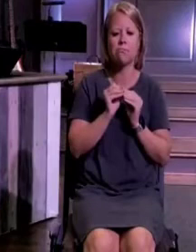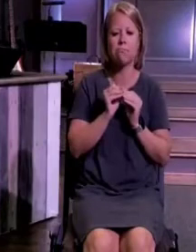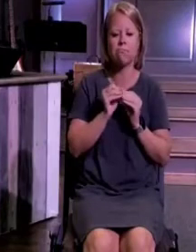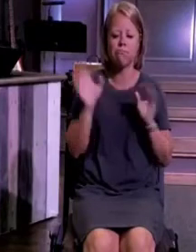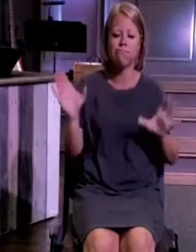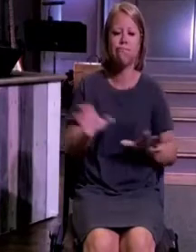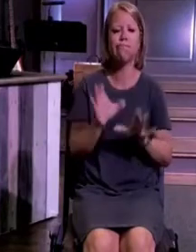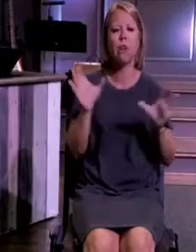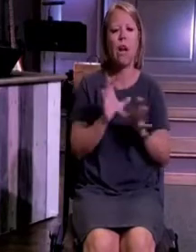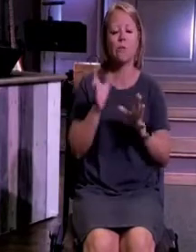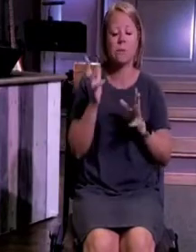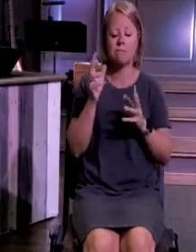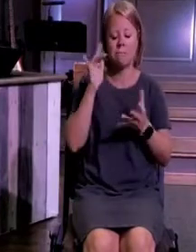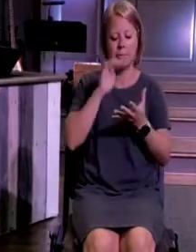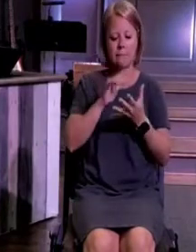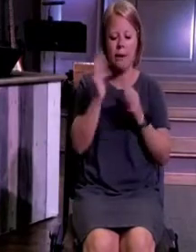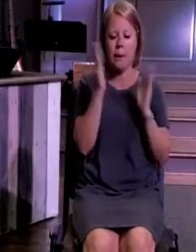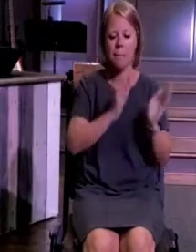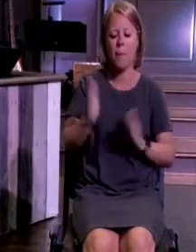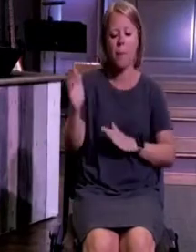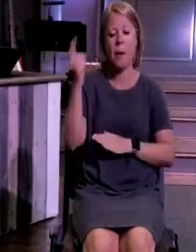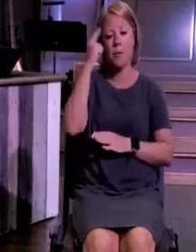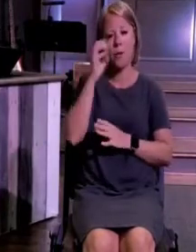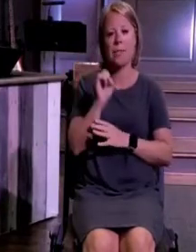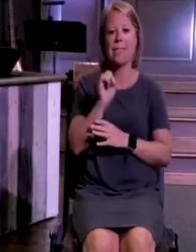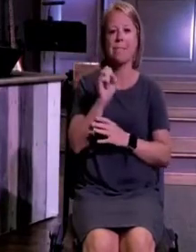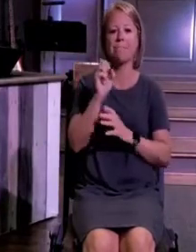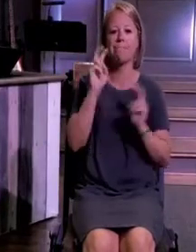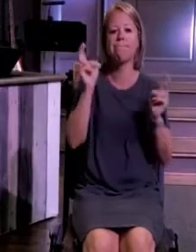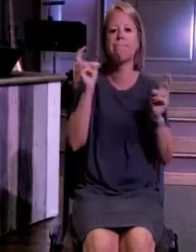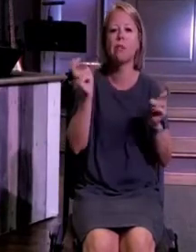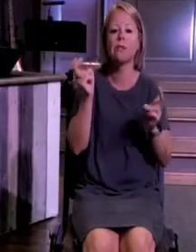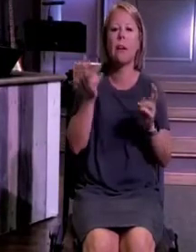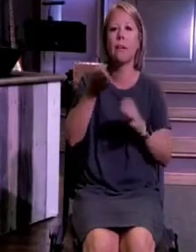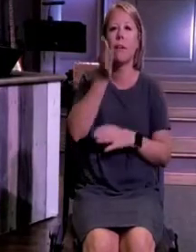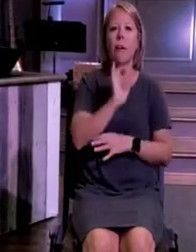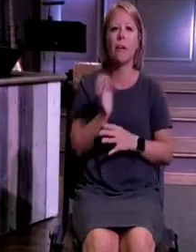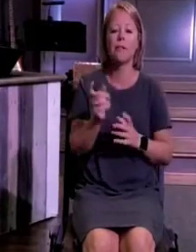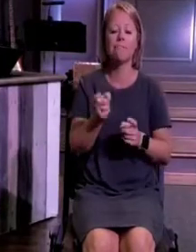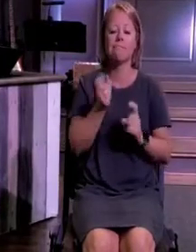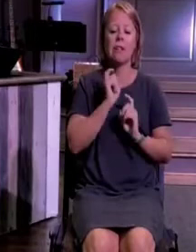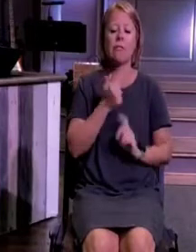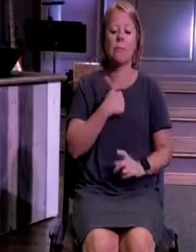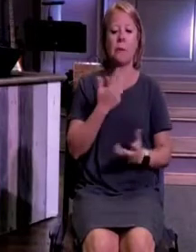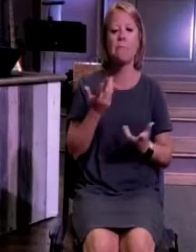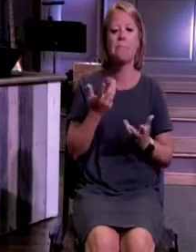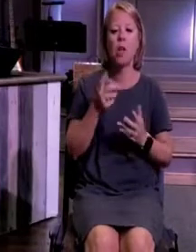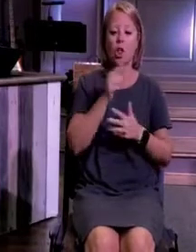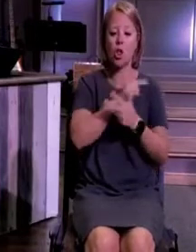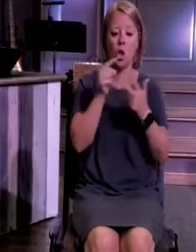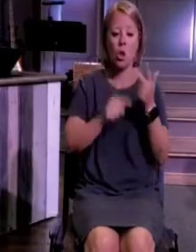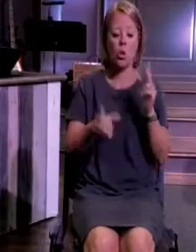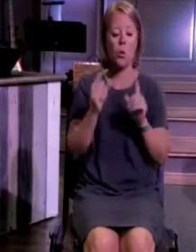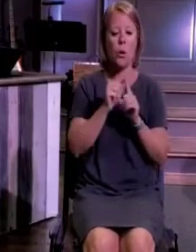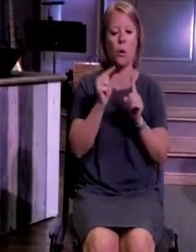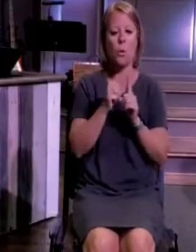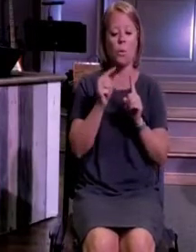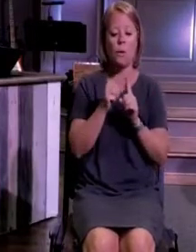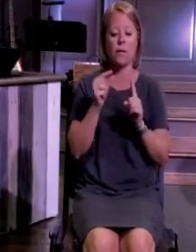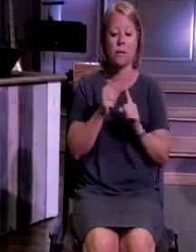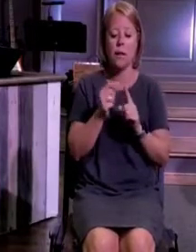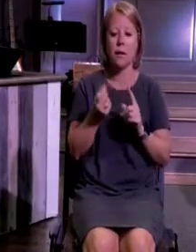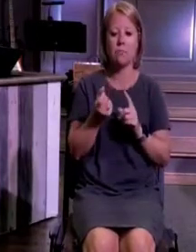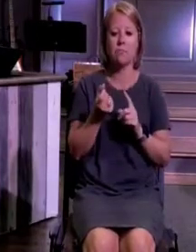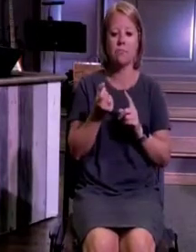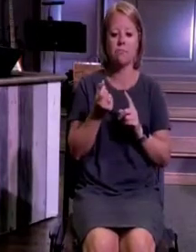we prepare for the series that God has placed upon my heart. The three words that jump out at me as I